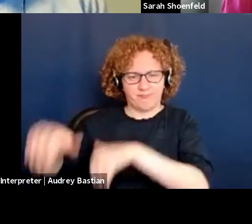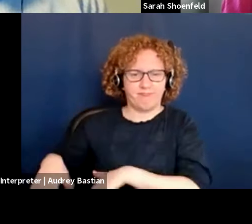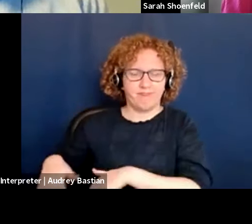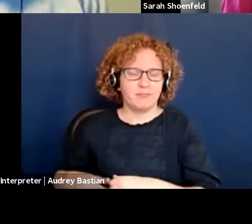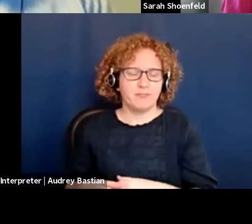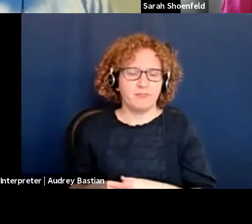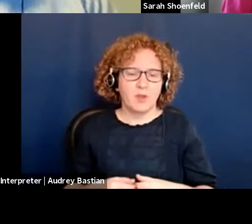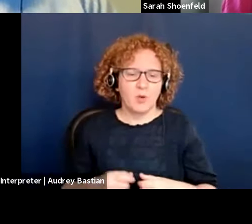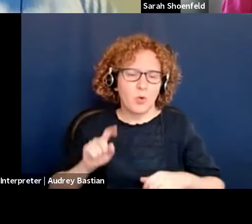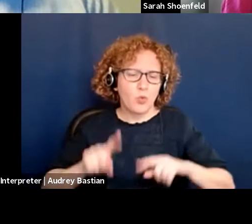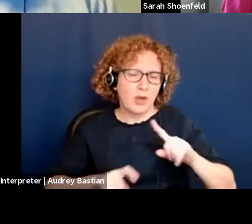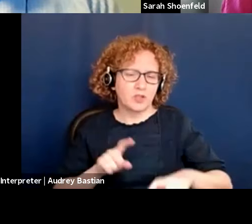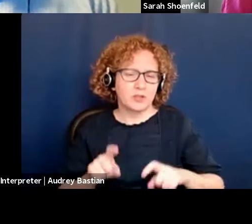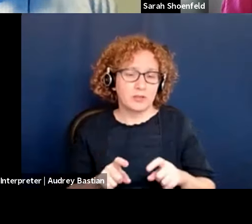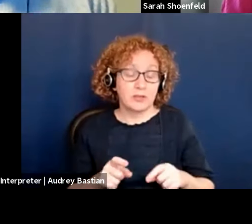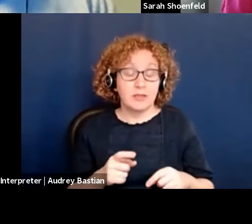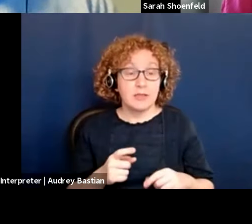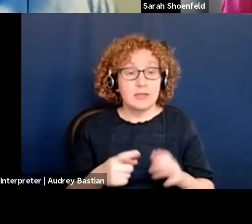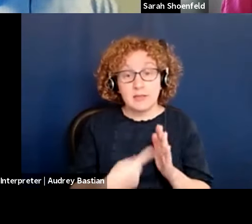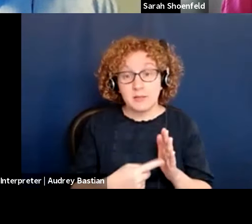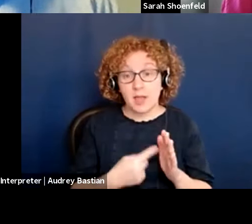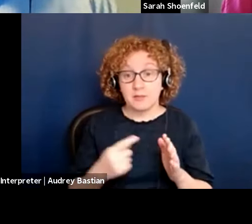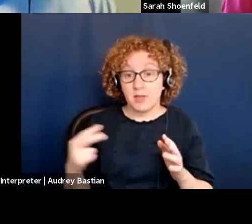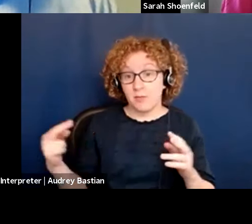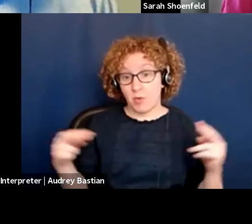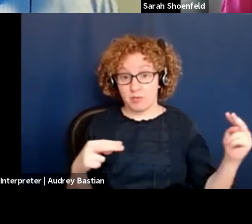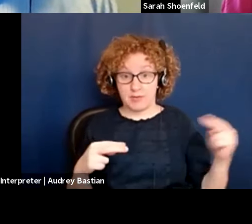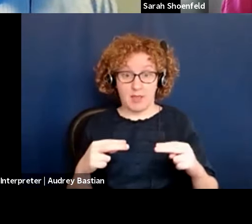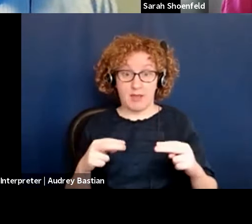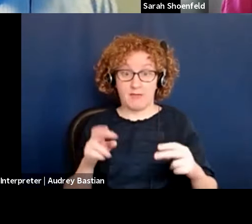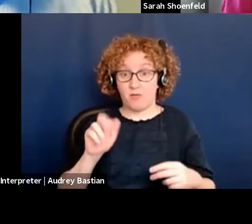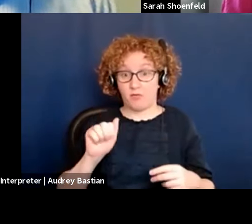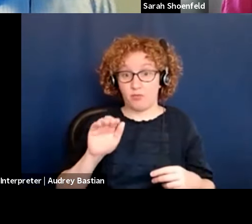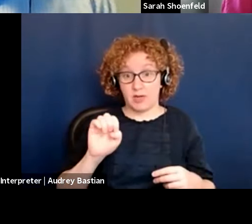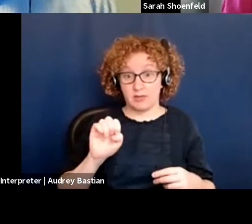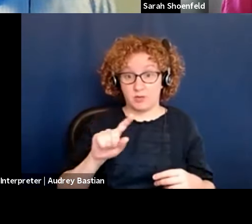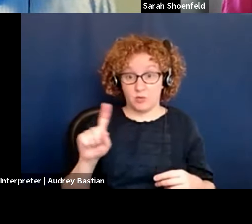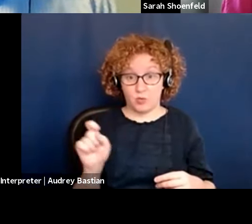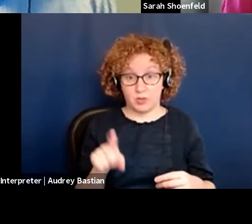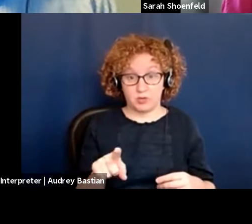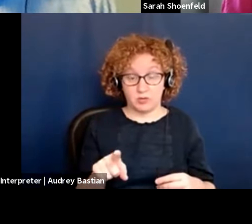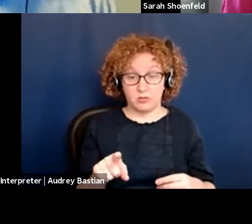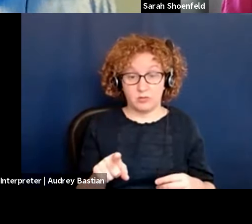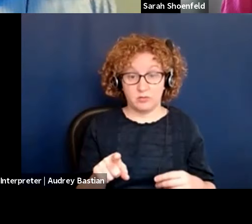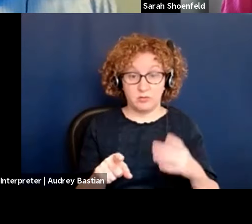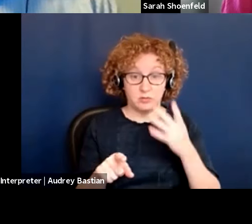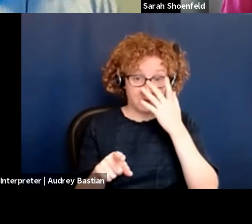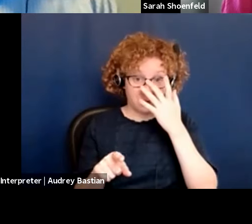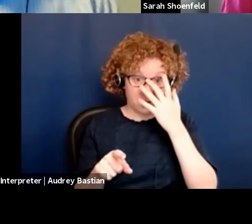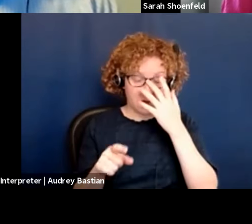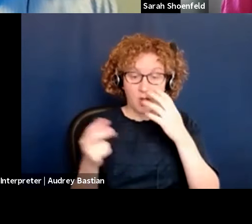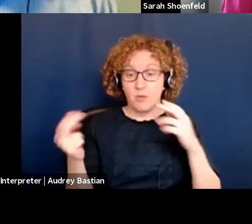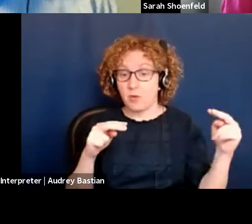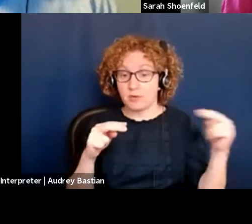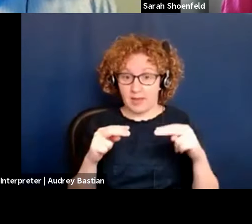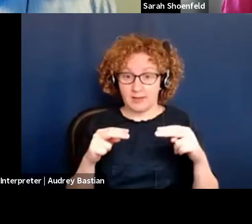or questions. You know, sometimes on both sides of the race question, it's both sides